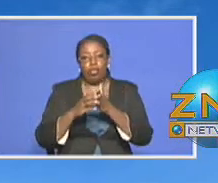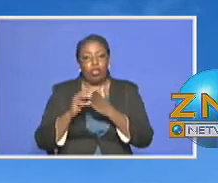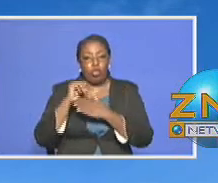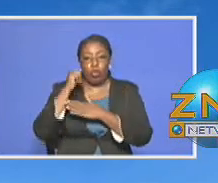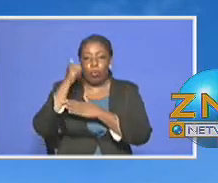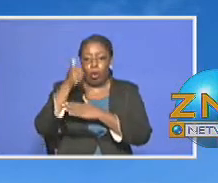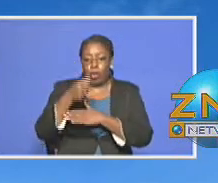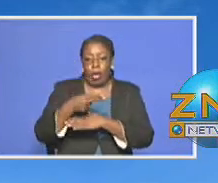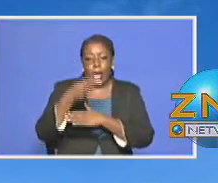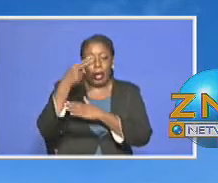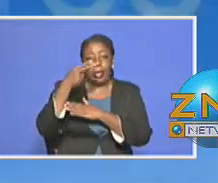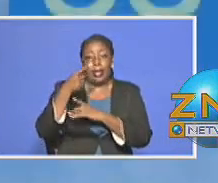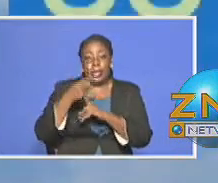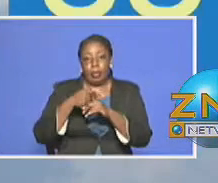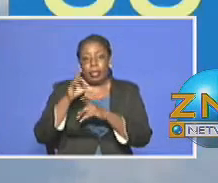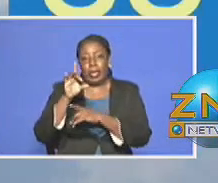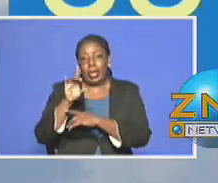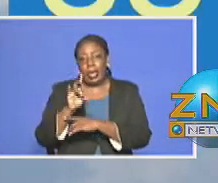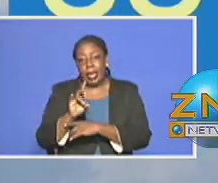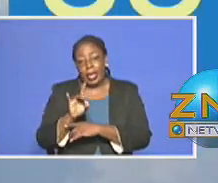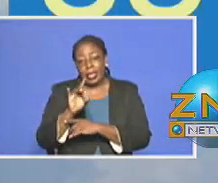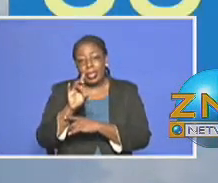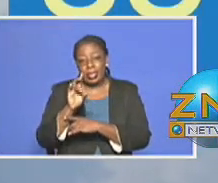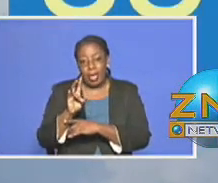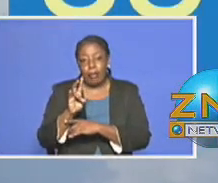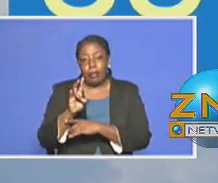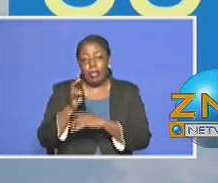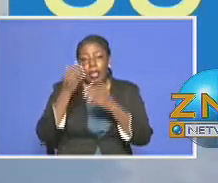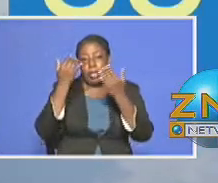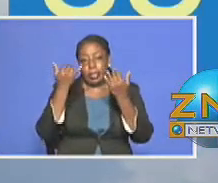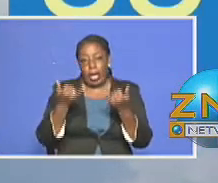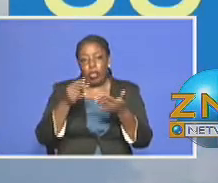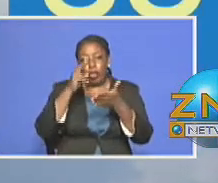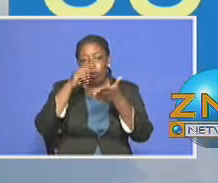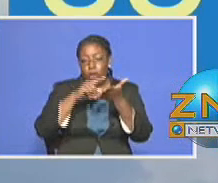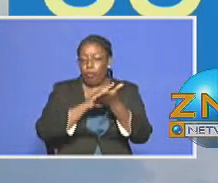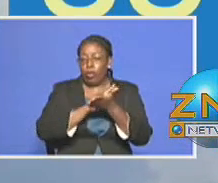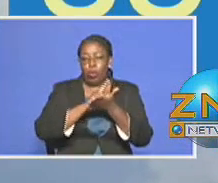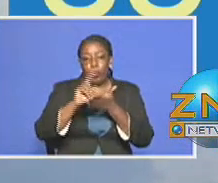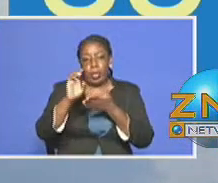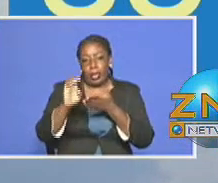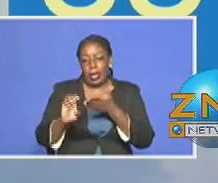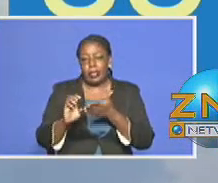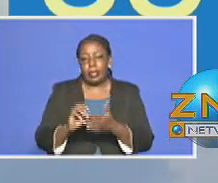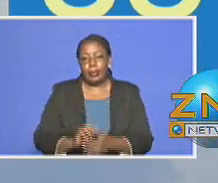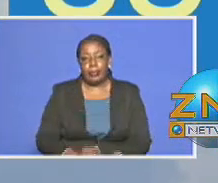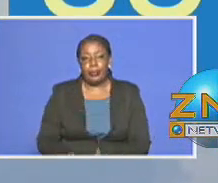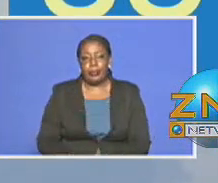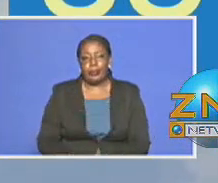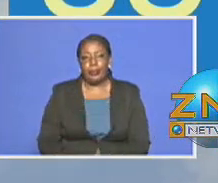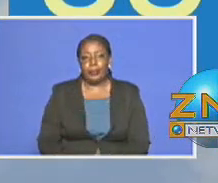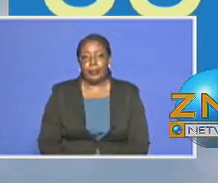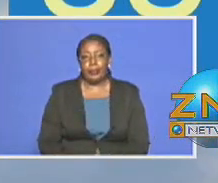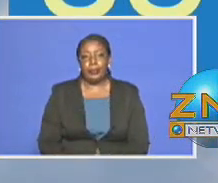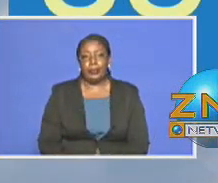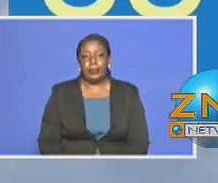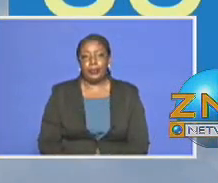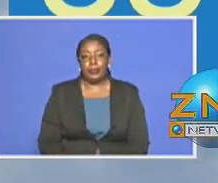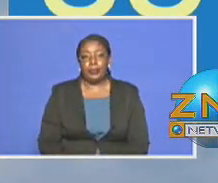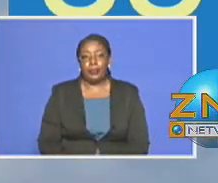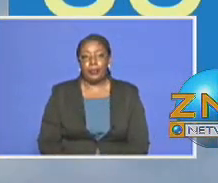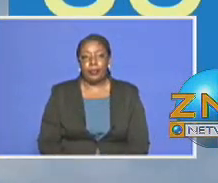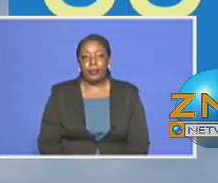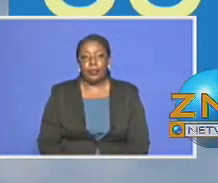high temperature of 87 degrees. Extended weather forecast taking us through the weekend. We're going to keep those sunshine in our forecast during the